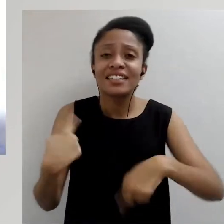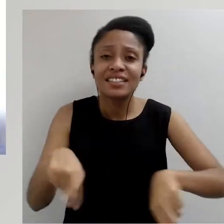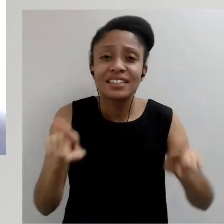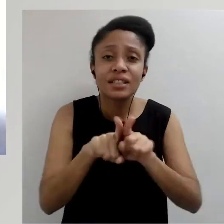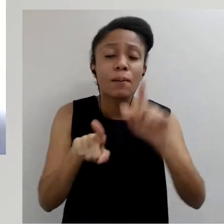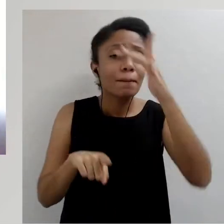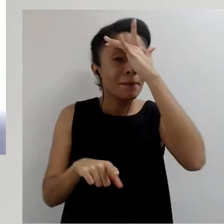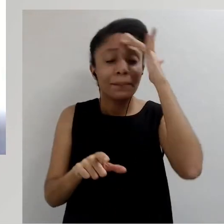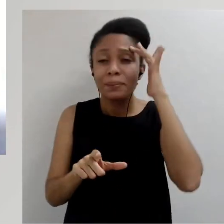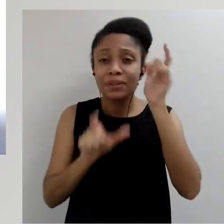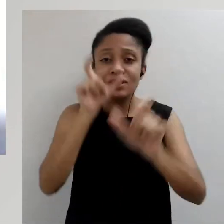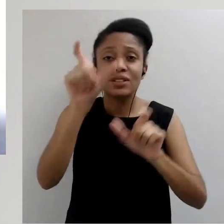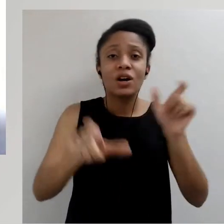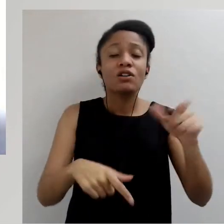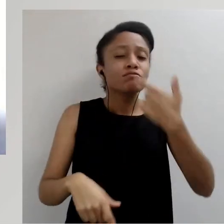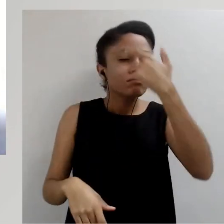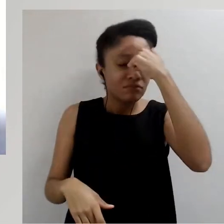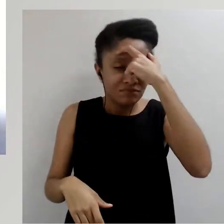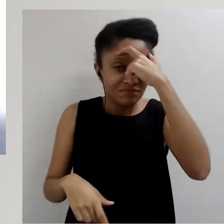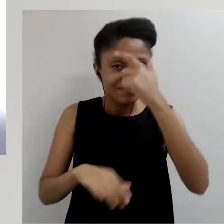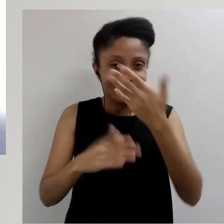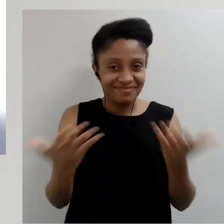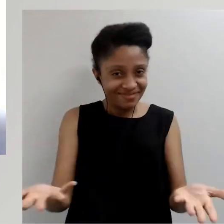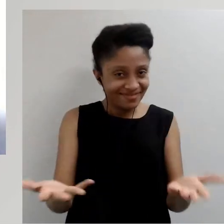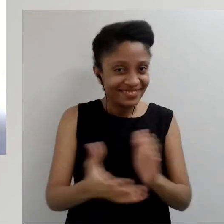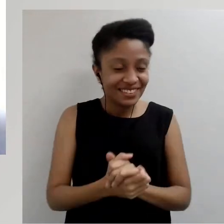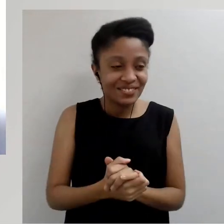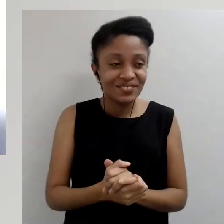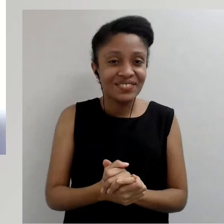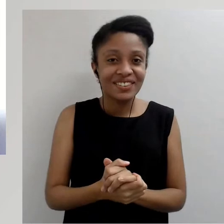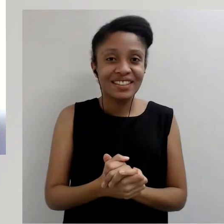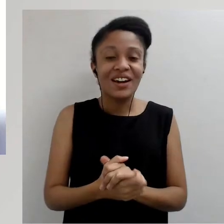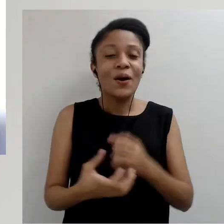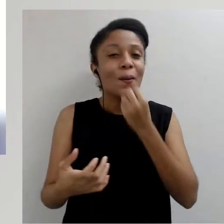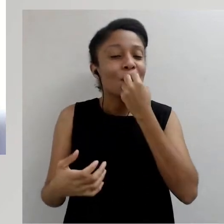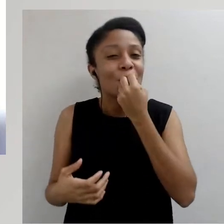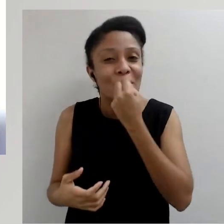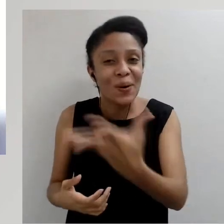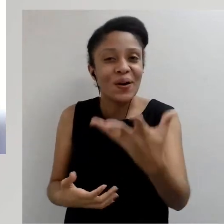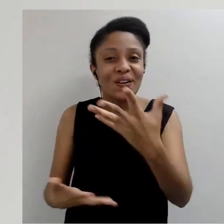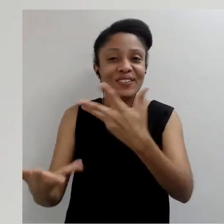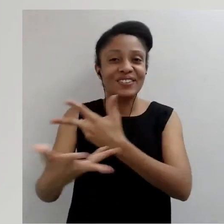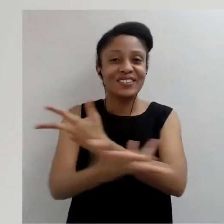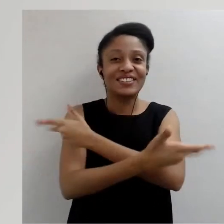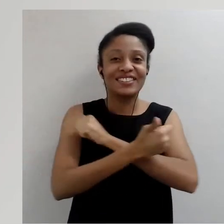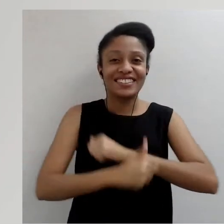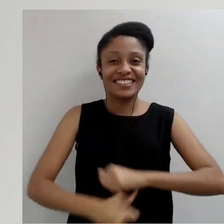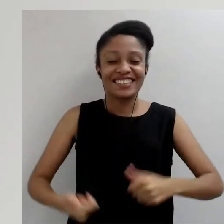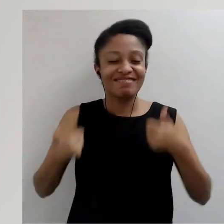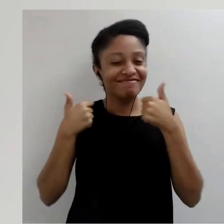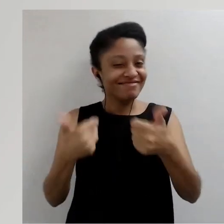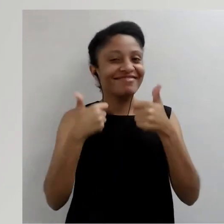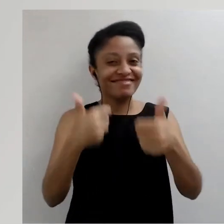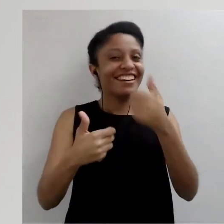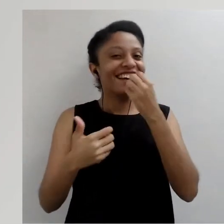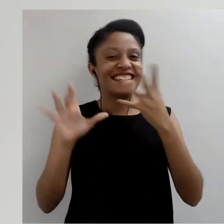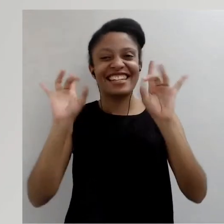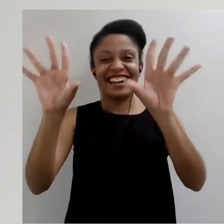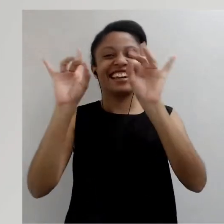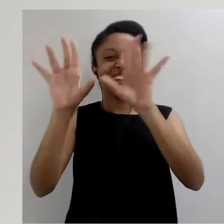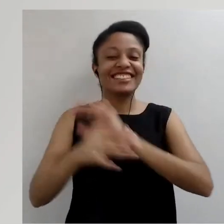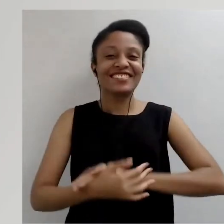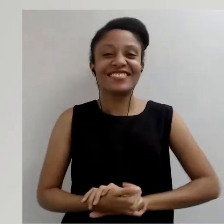good. It's just a matter of the population understanding that. Wonderful, Sidney. Thank you very